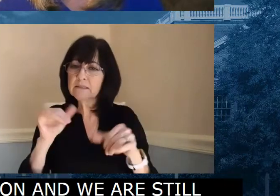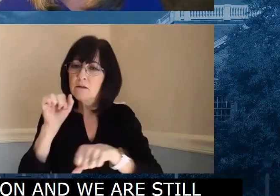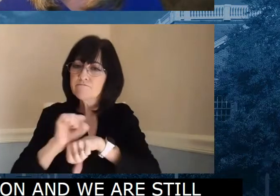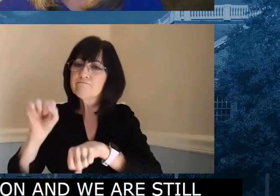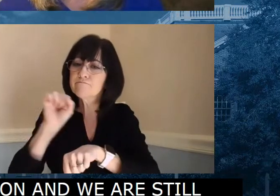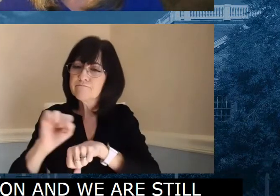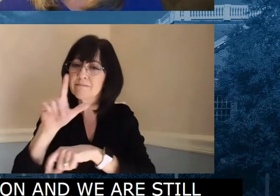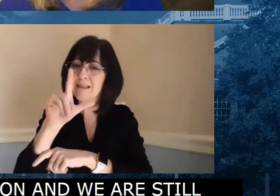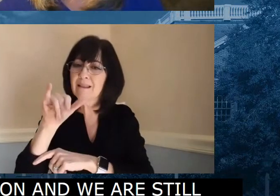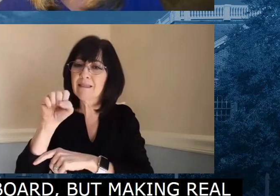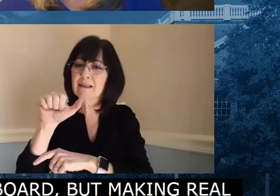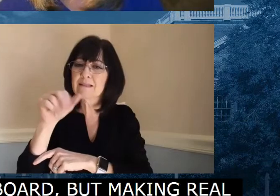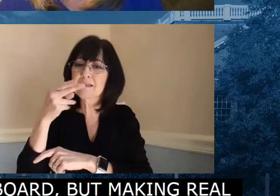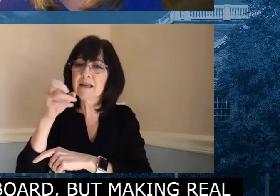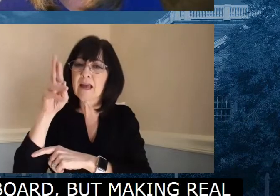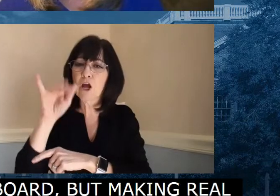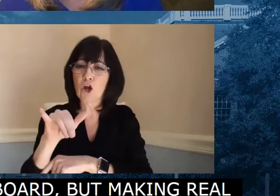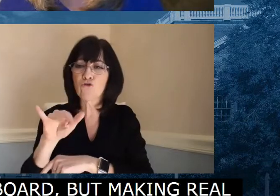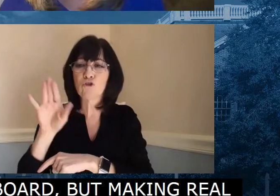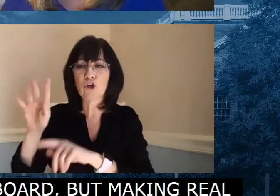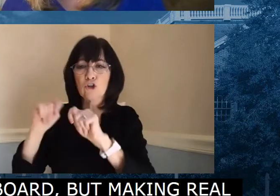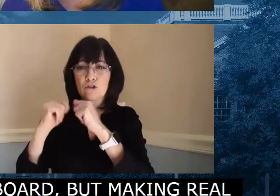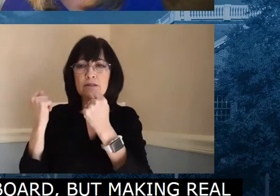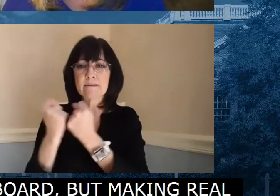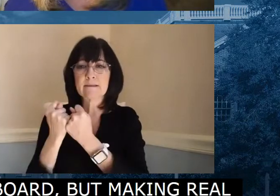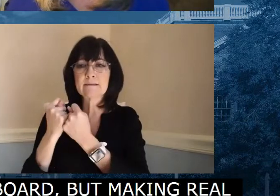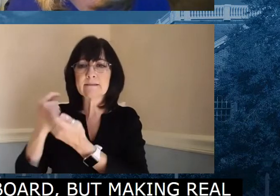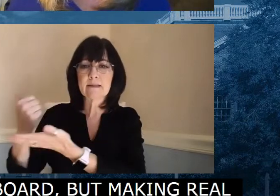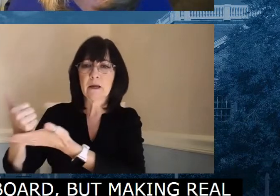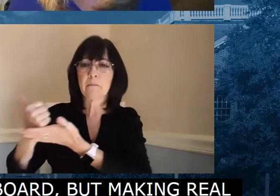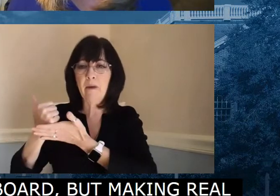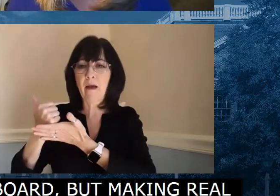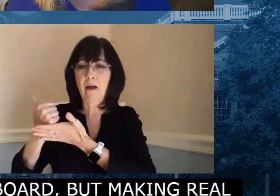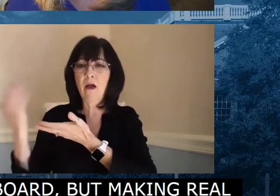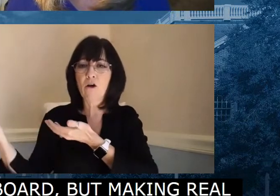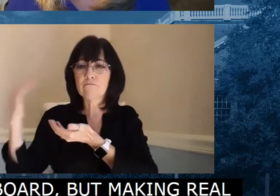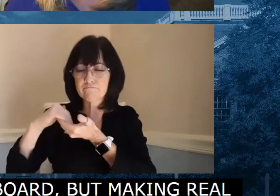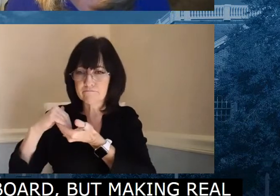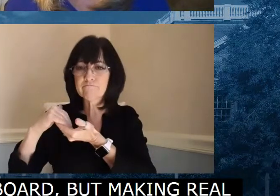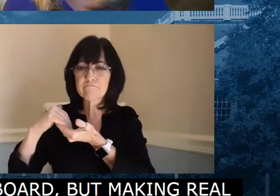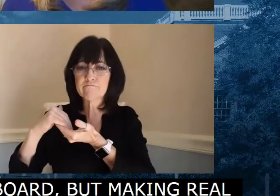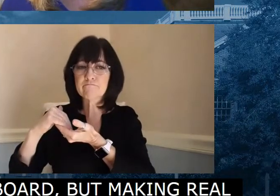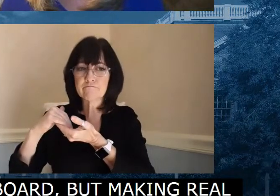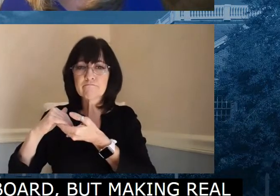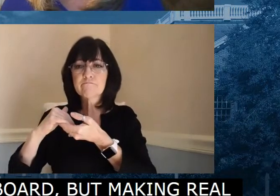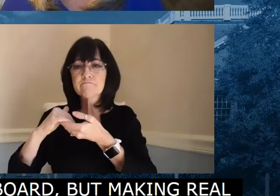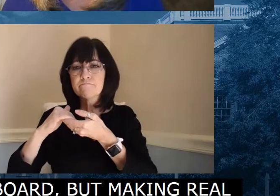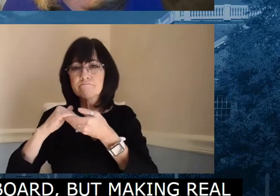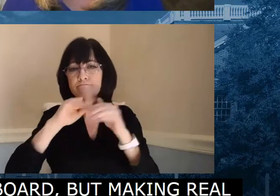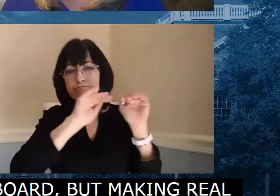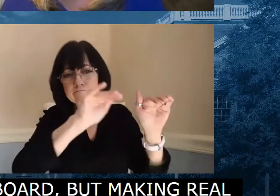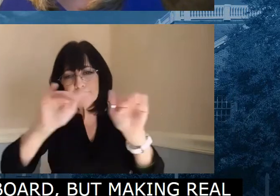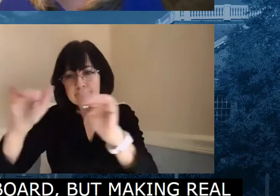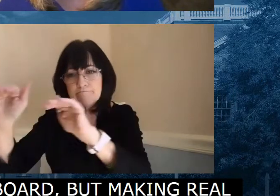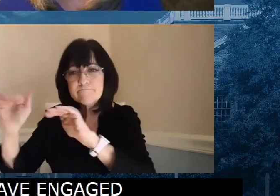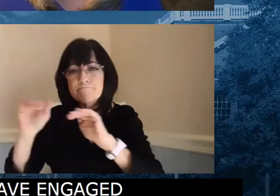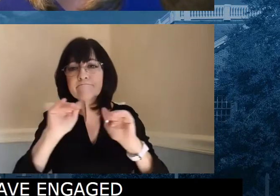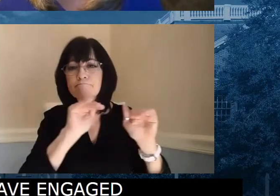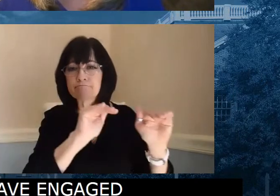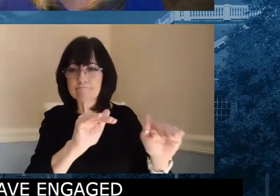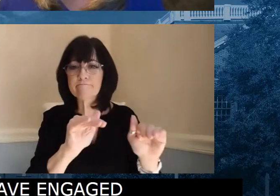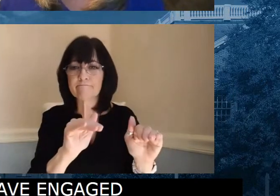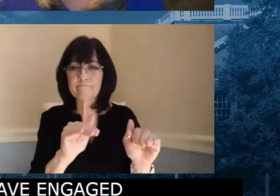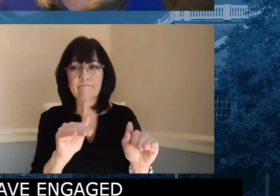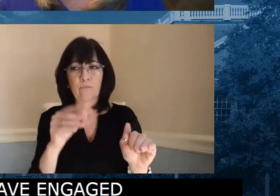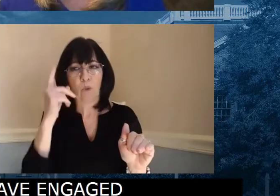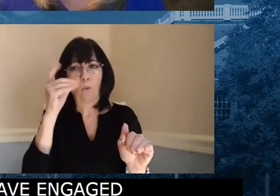community outreach workers. We've engaged networks. We even had a complimentary comment by